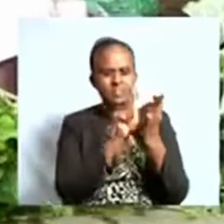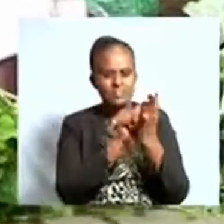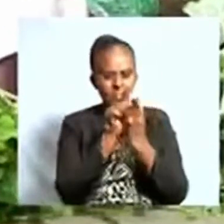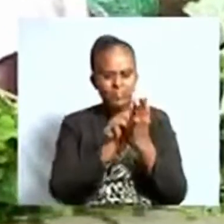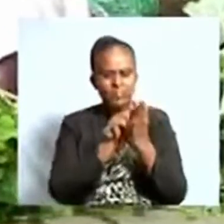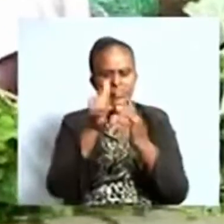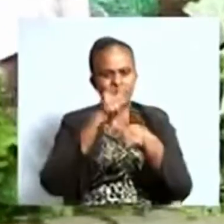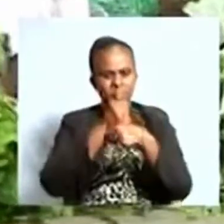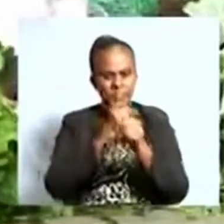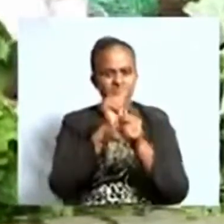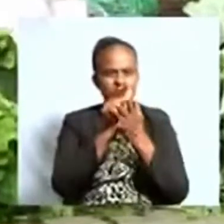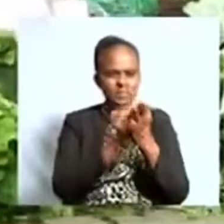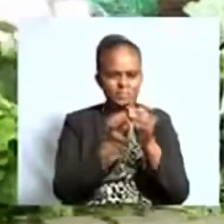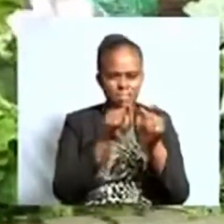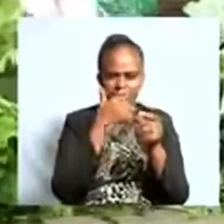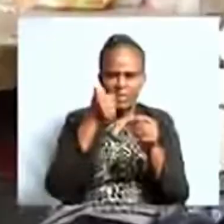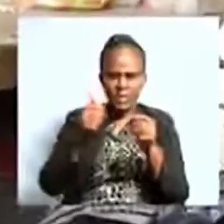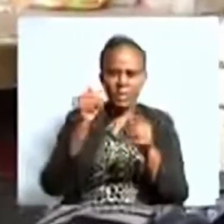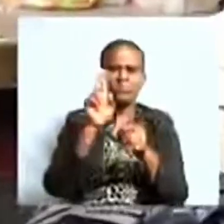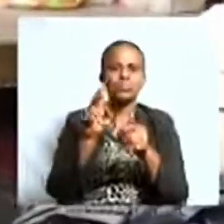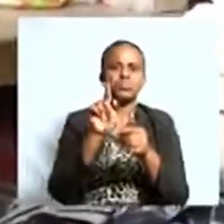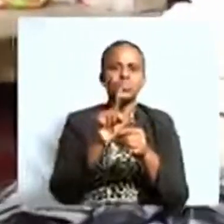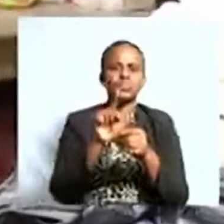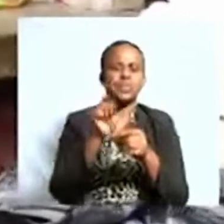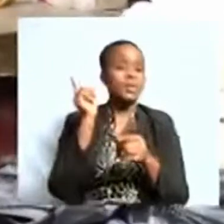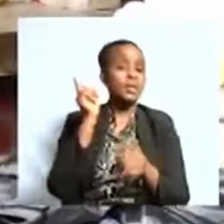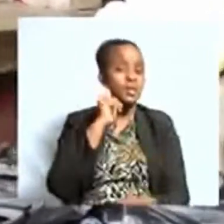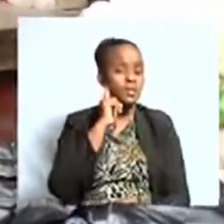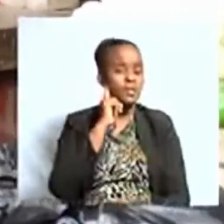create the bylaws and they must enforce. You've heard,